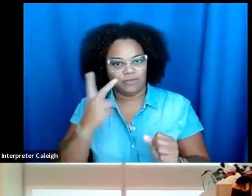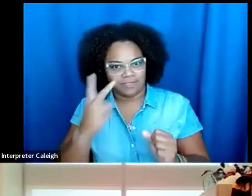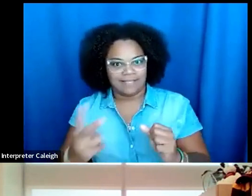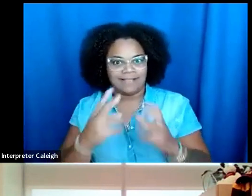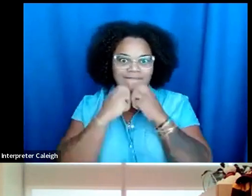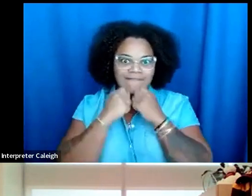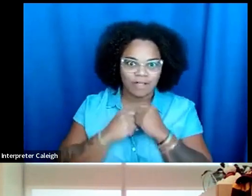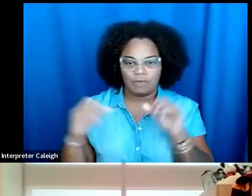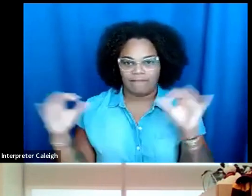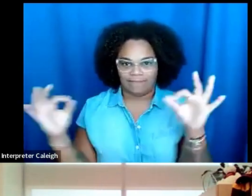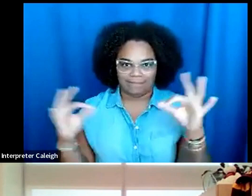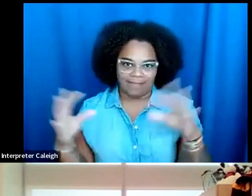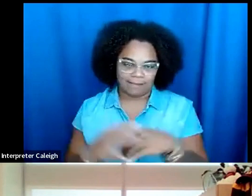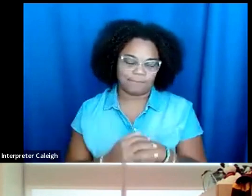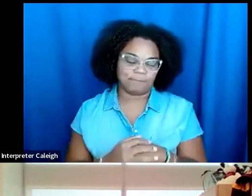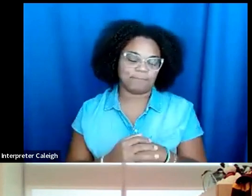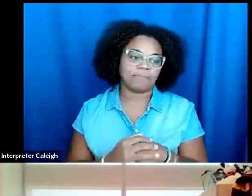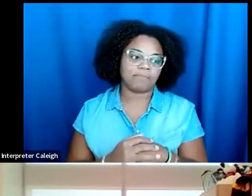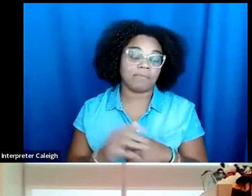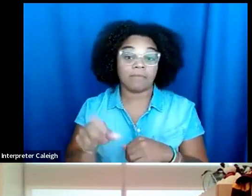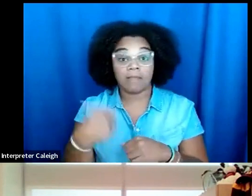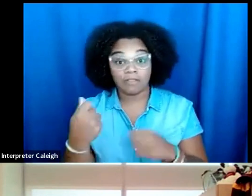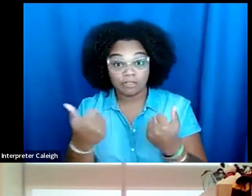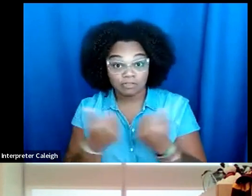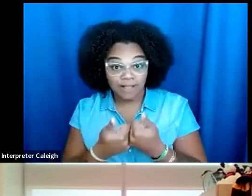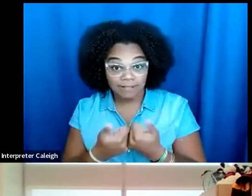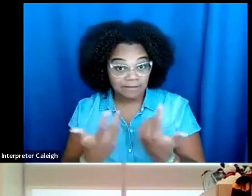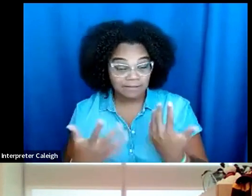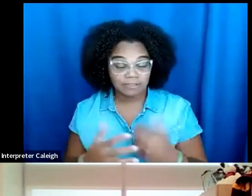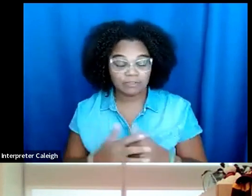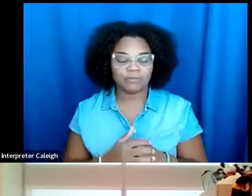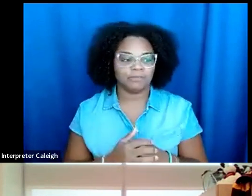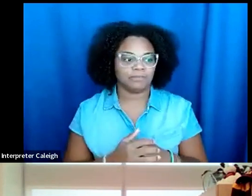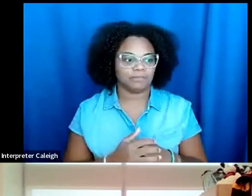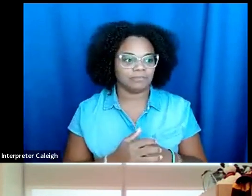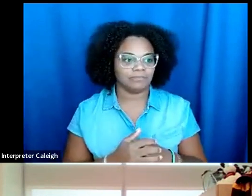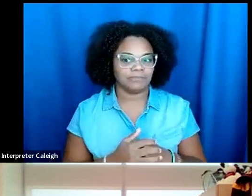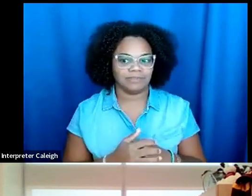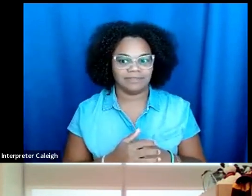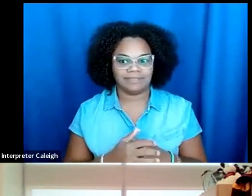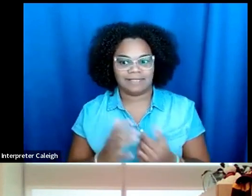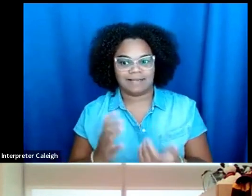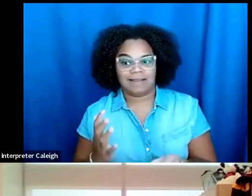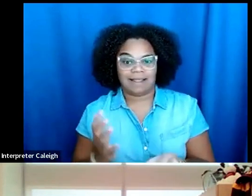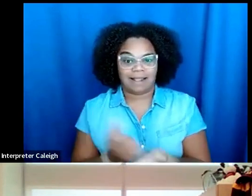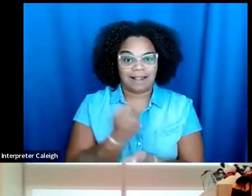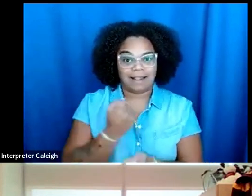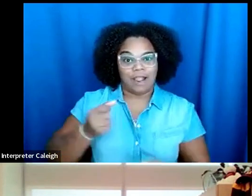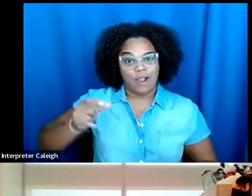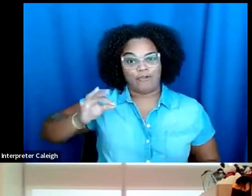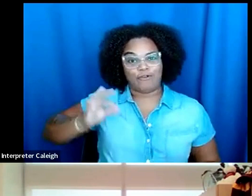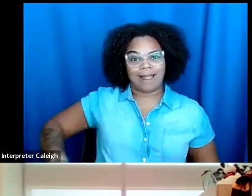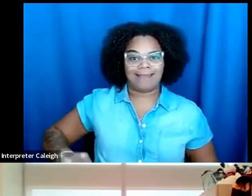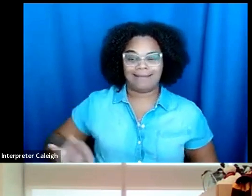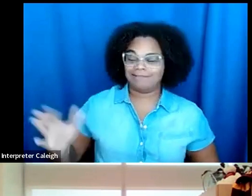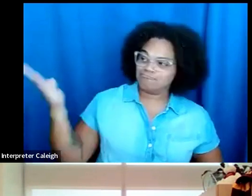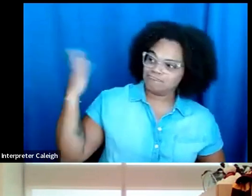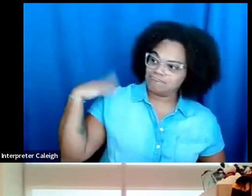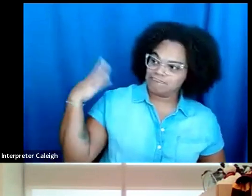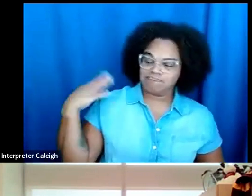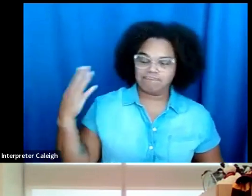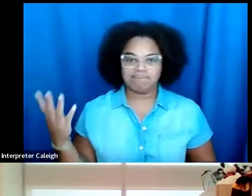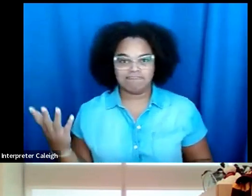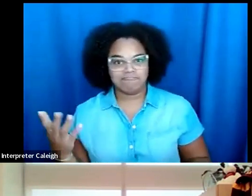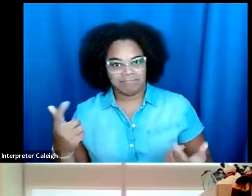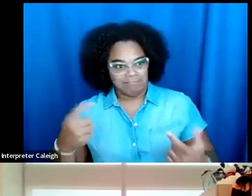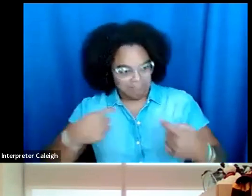another challenge has been sort of claiming credit once everything does look good or once a project is done,